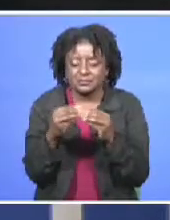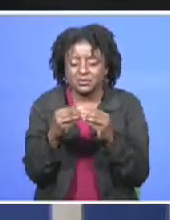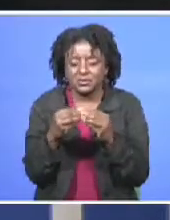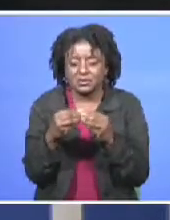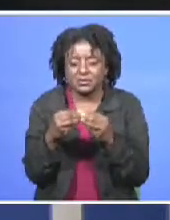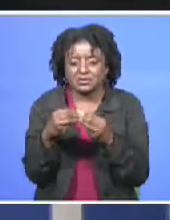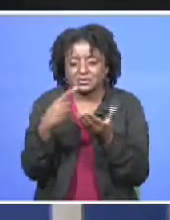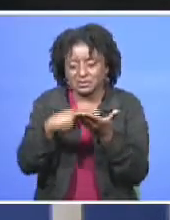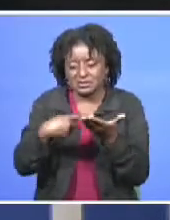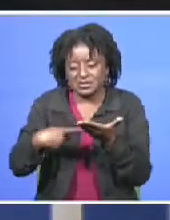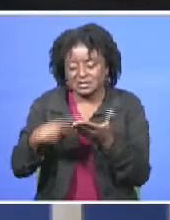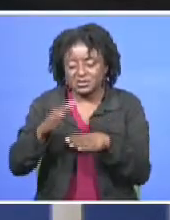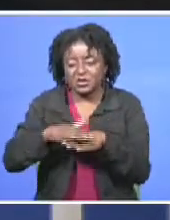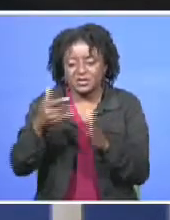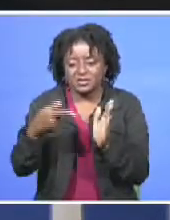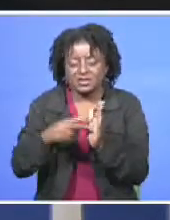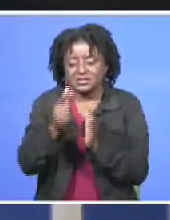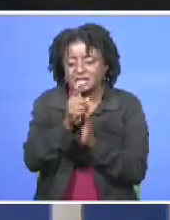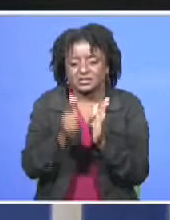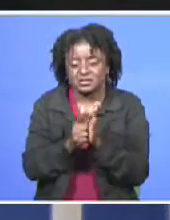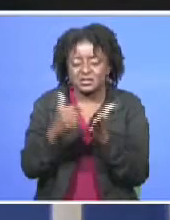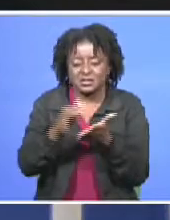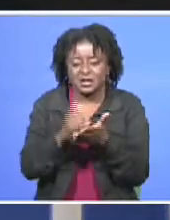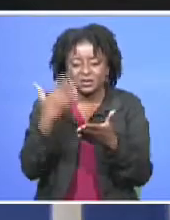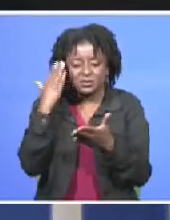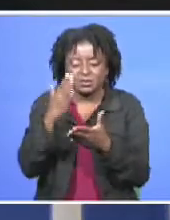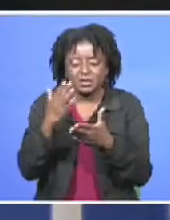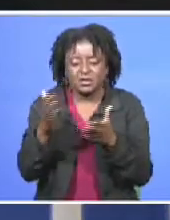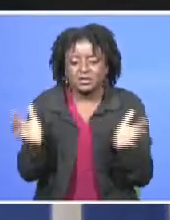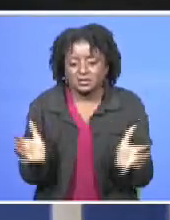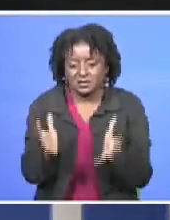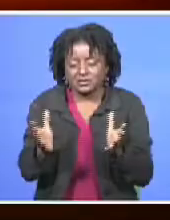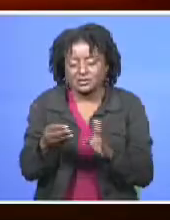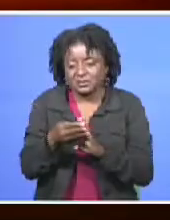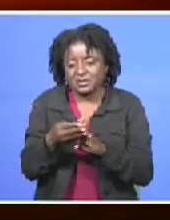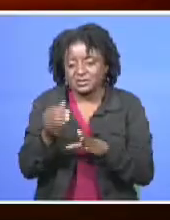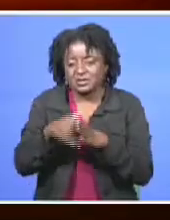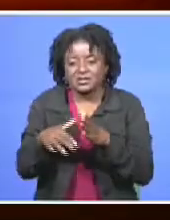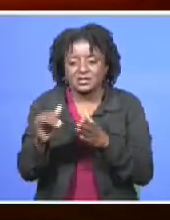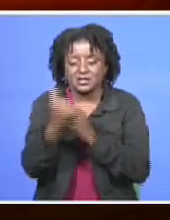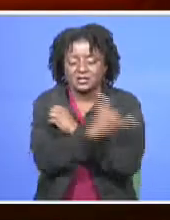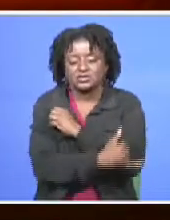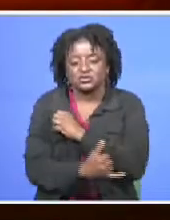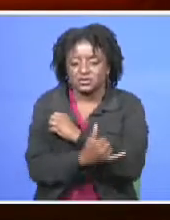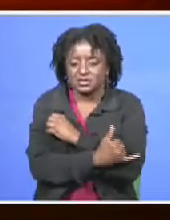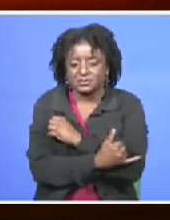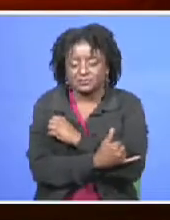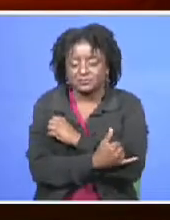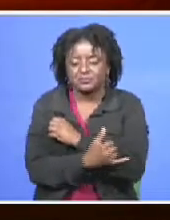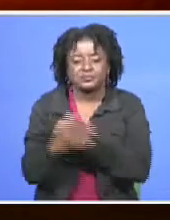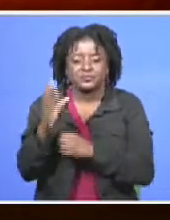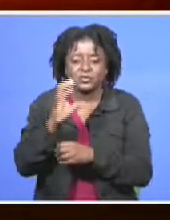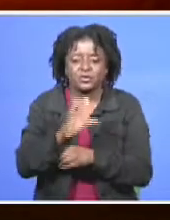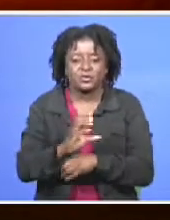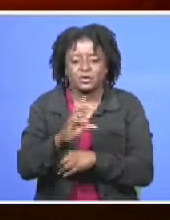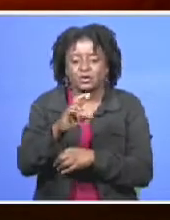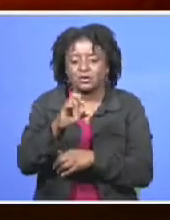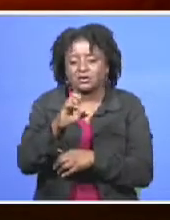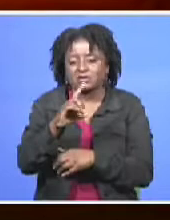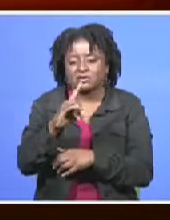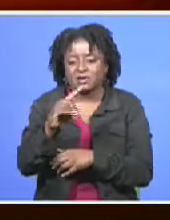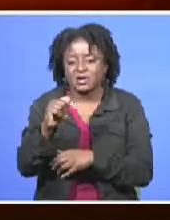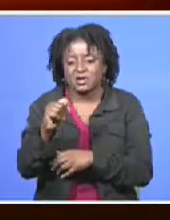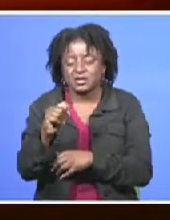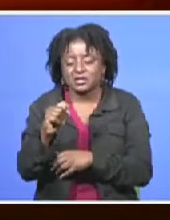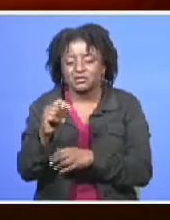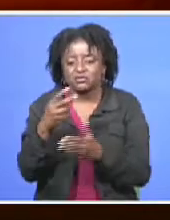dynamic legislation that would stimulate banks in this country. The credit reporting bill, debated by senators in the upper